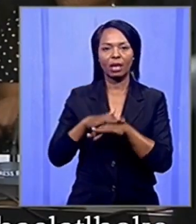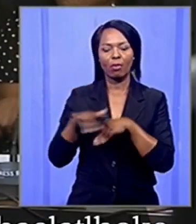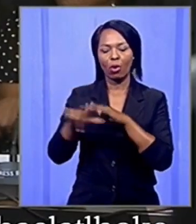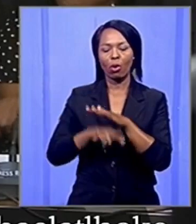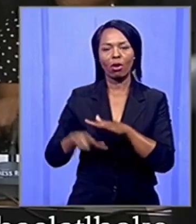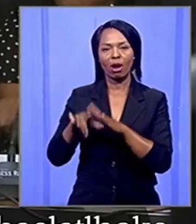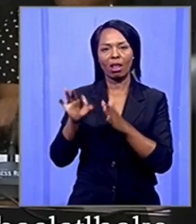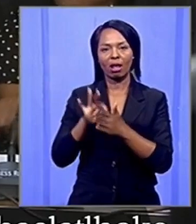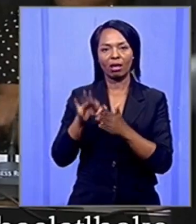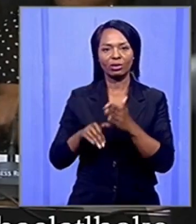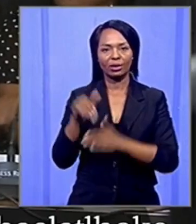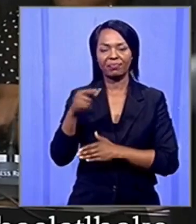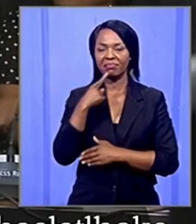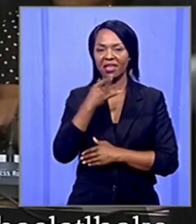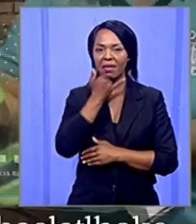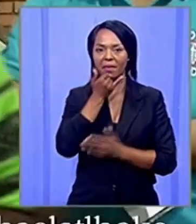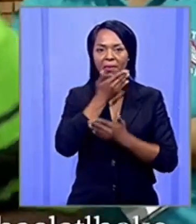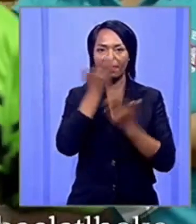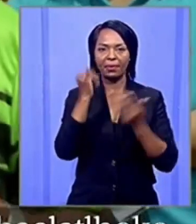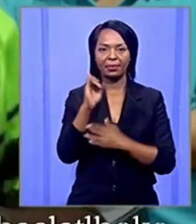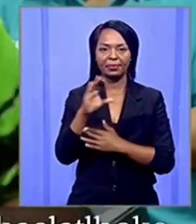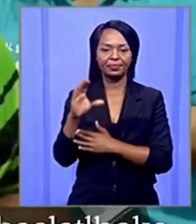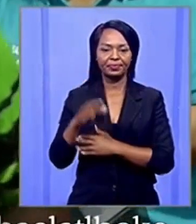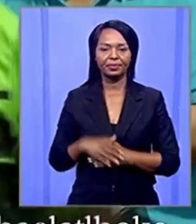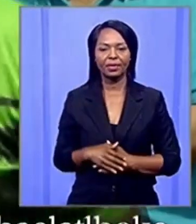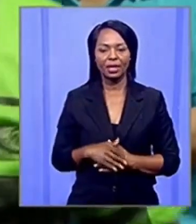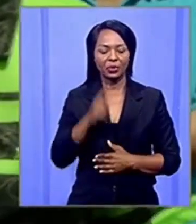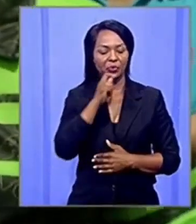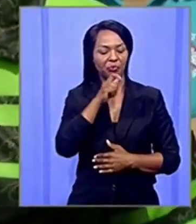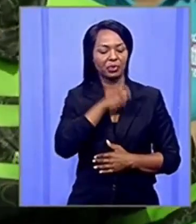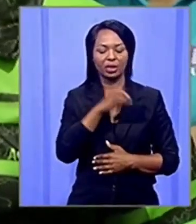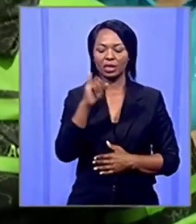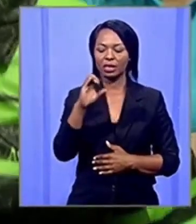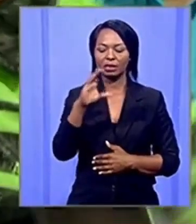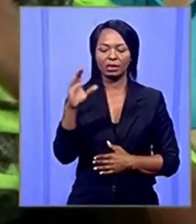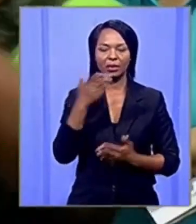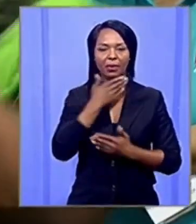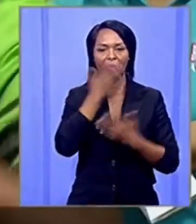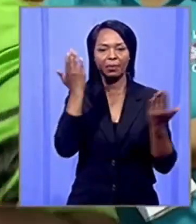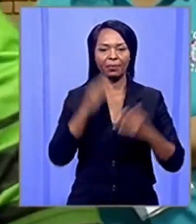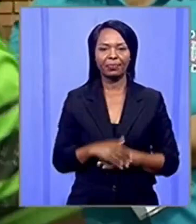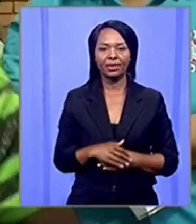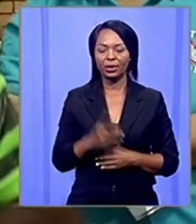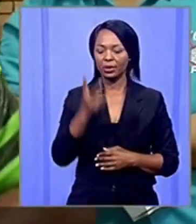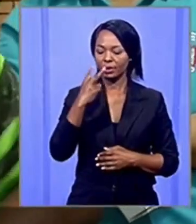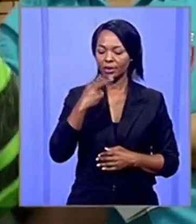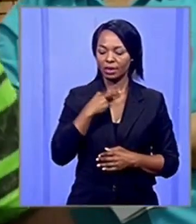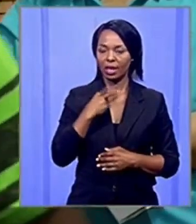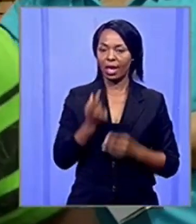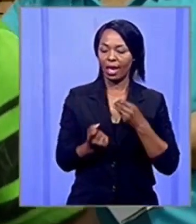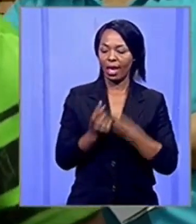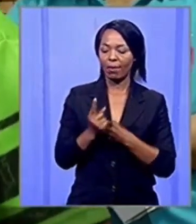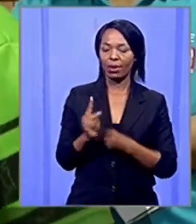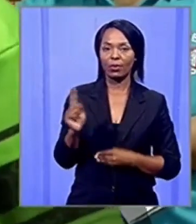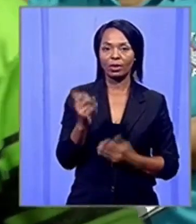selegae. Do I trust the IEC? Personally, I don't trust them. Look at what they did to us